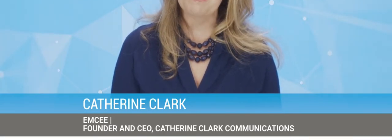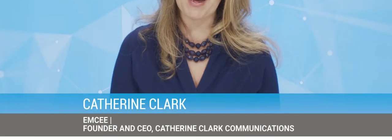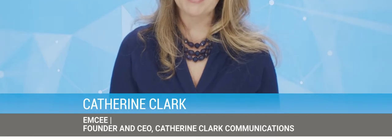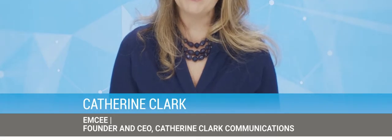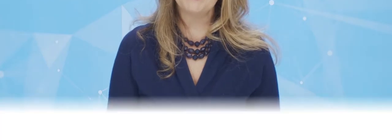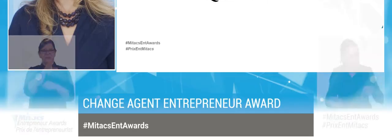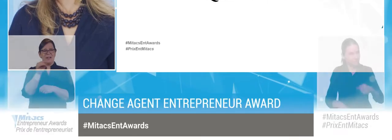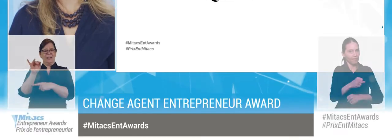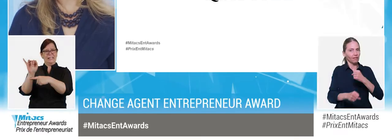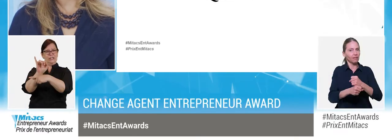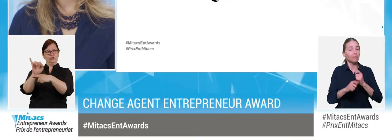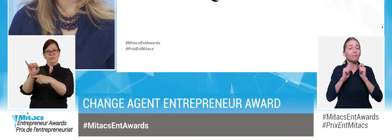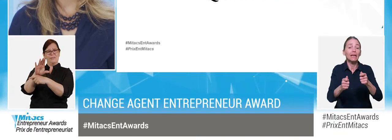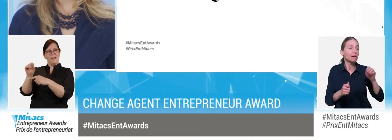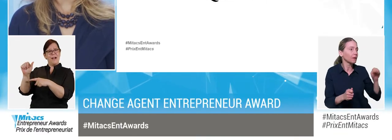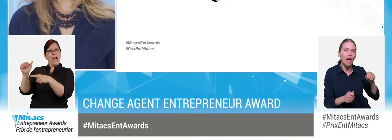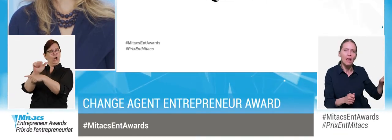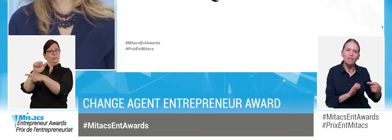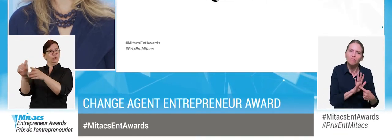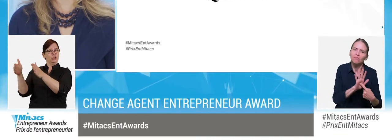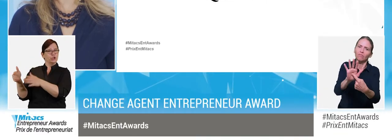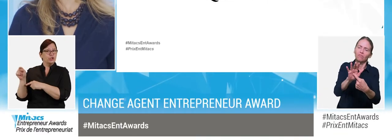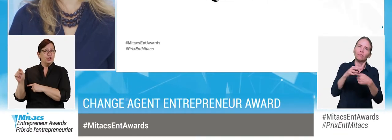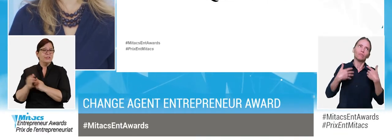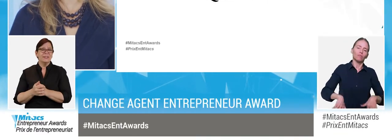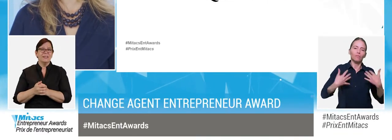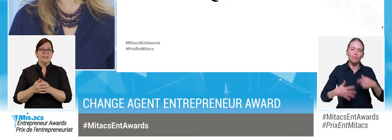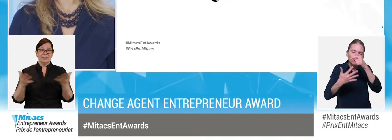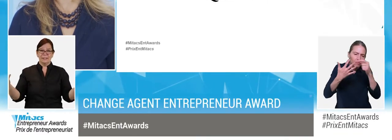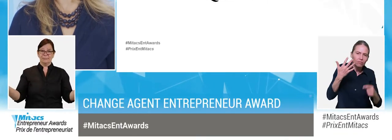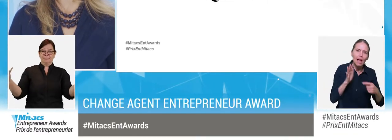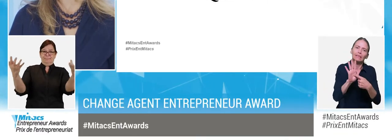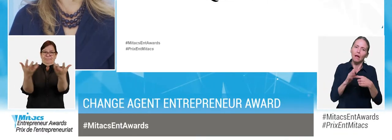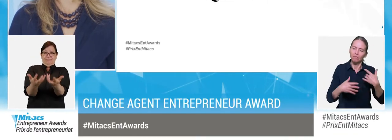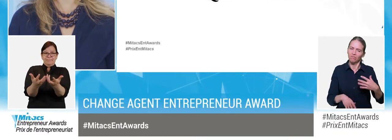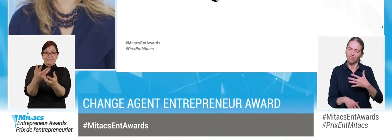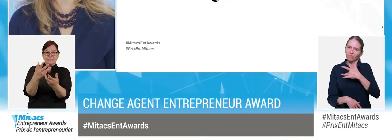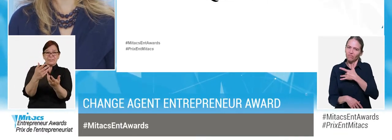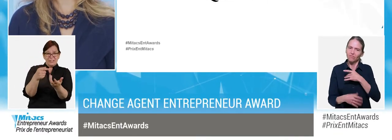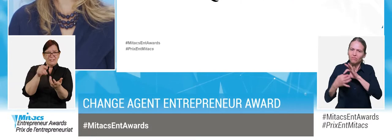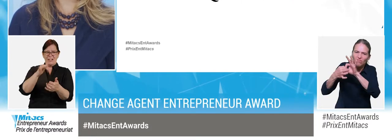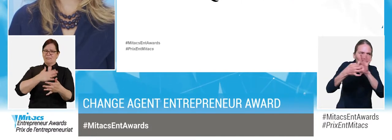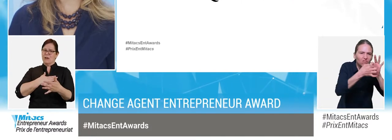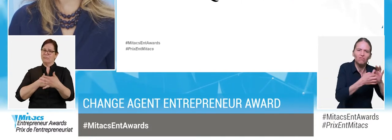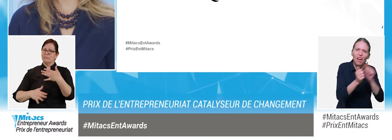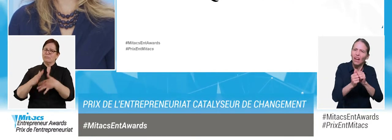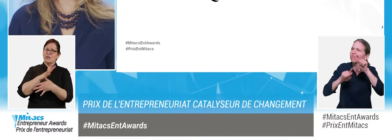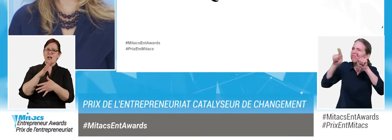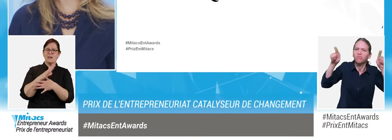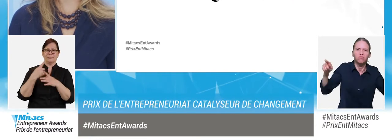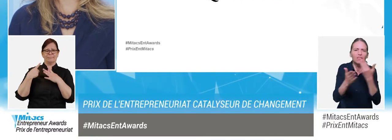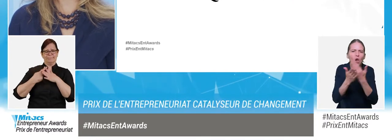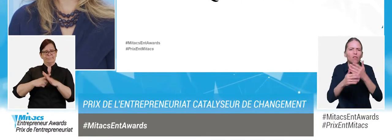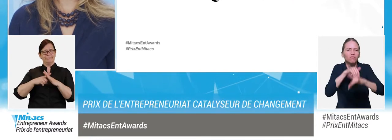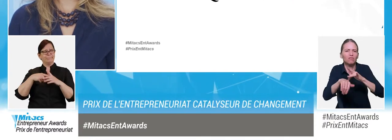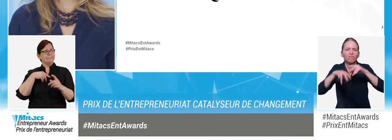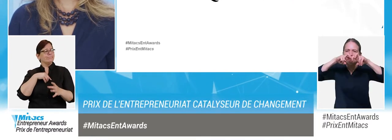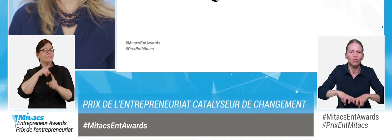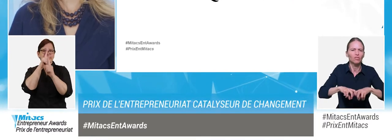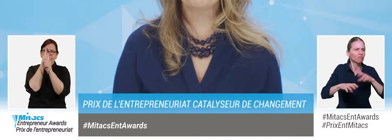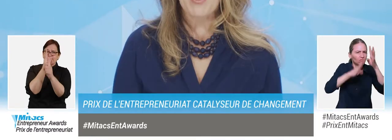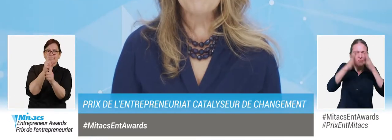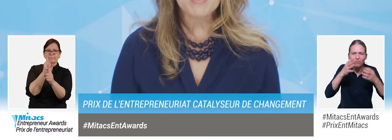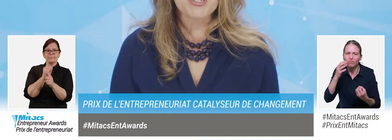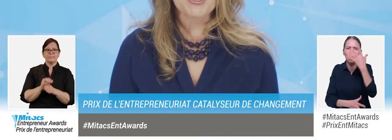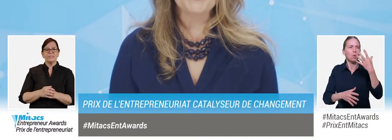from Quebec. Nous sommes très reconnaissants que le gouvernement du Québec ait été un partisan sans relâche de Mitacs.